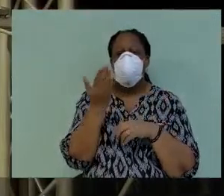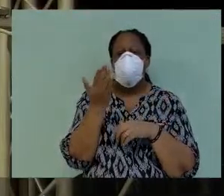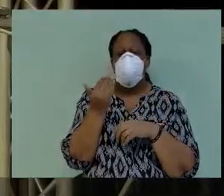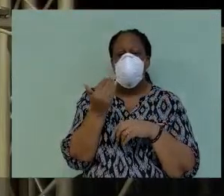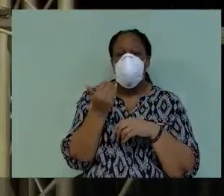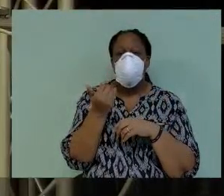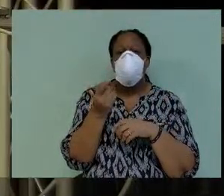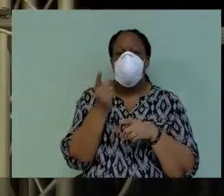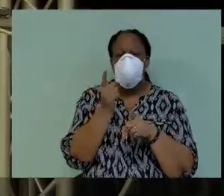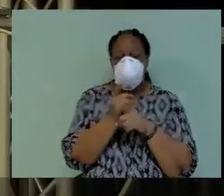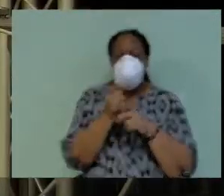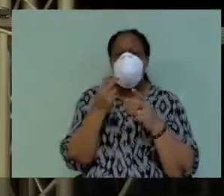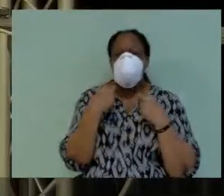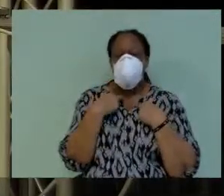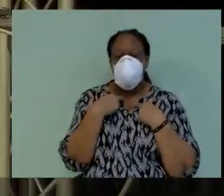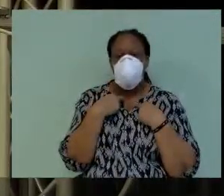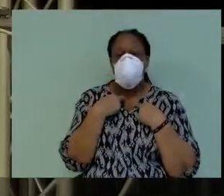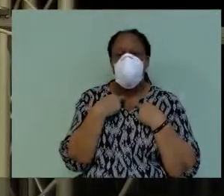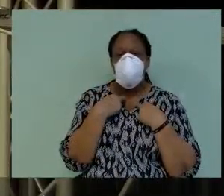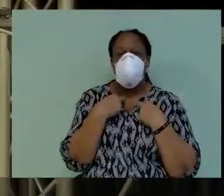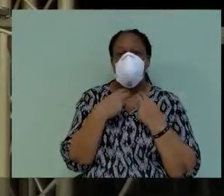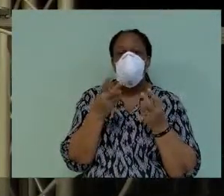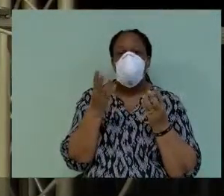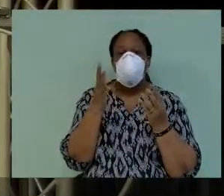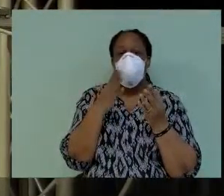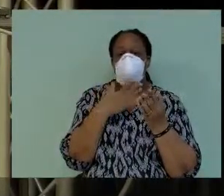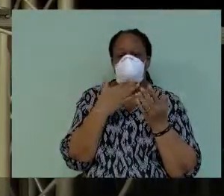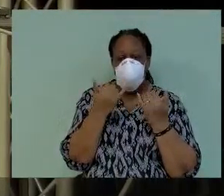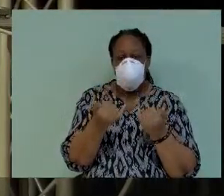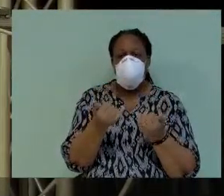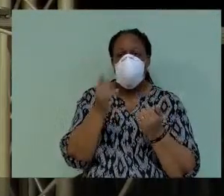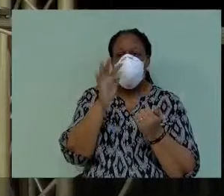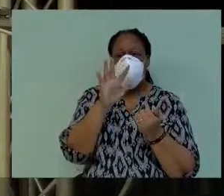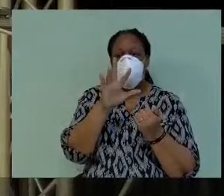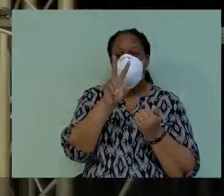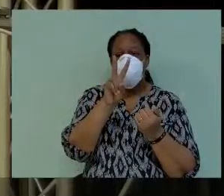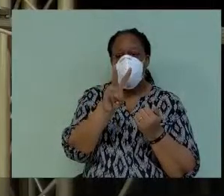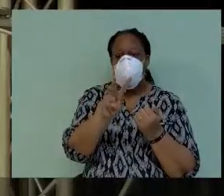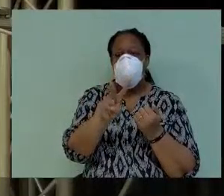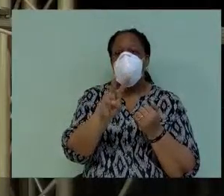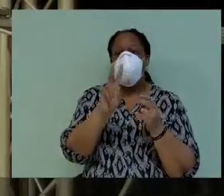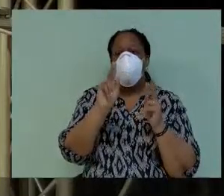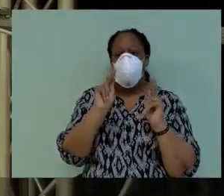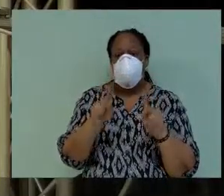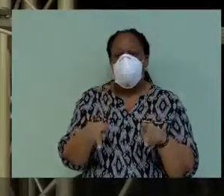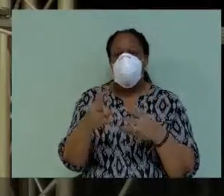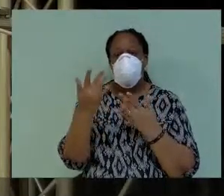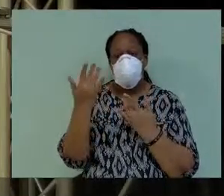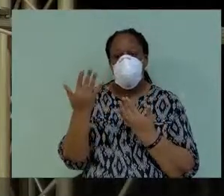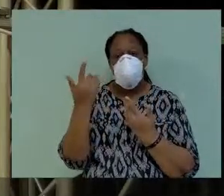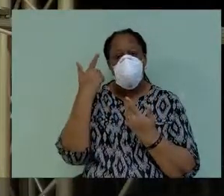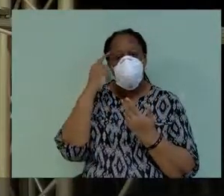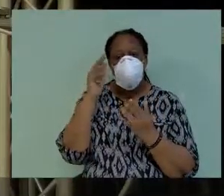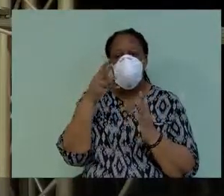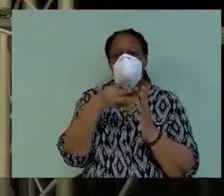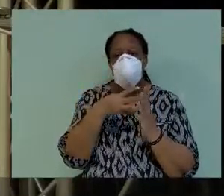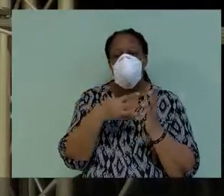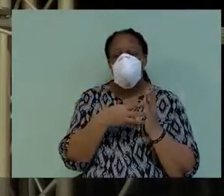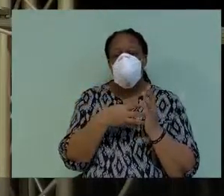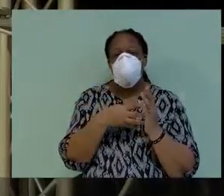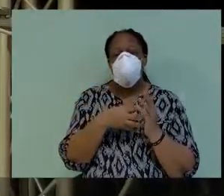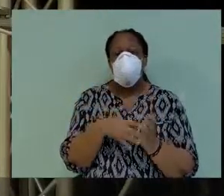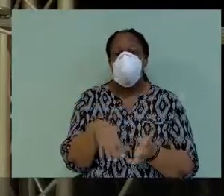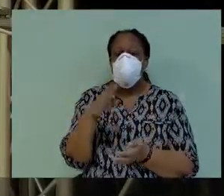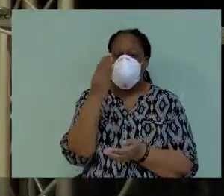confirmed positive, and 52 results are pending. Of the 15 positive cases,